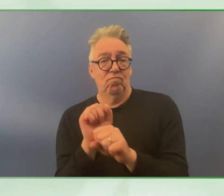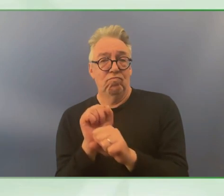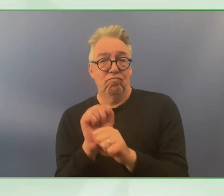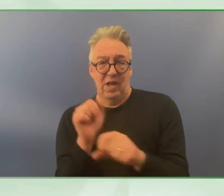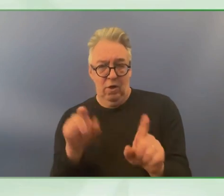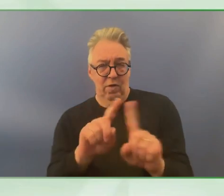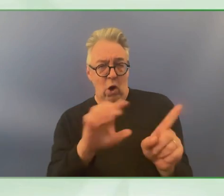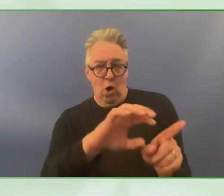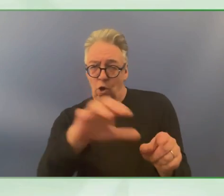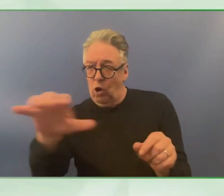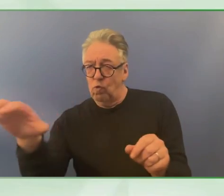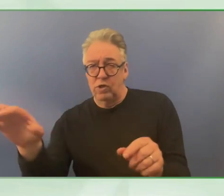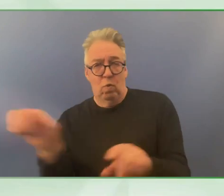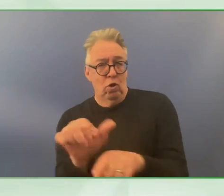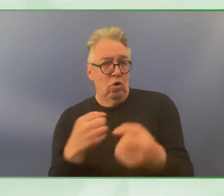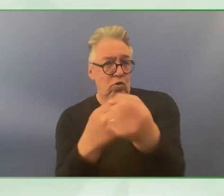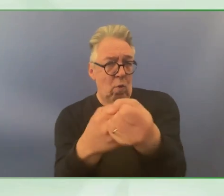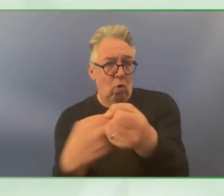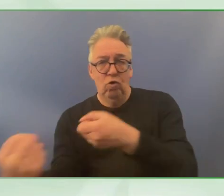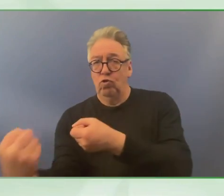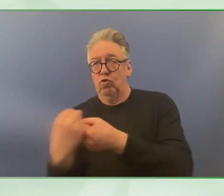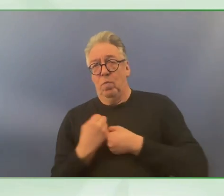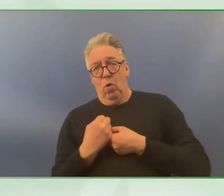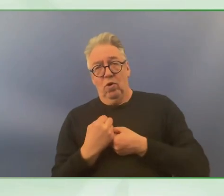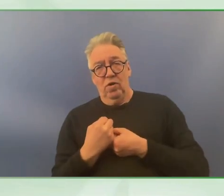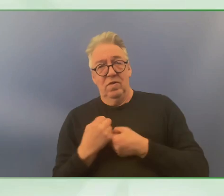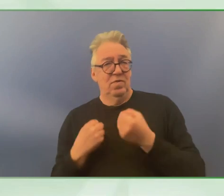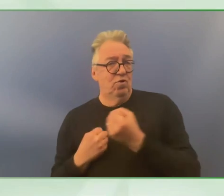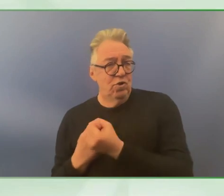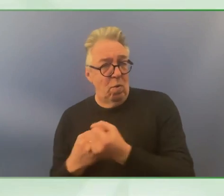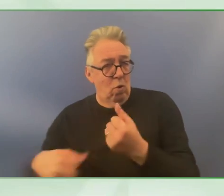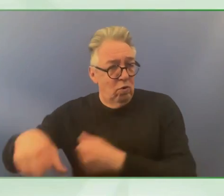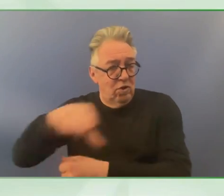mutual support. Thank you for all. Let's go in